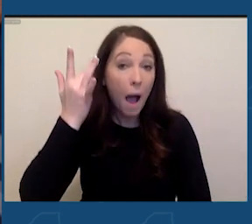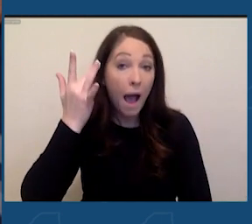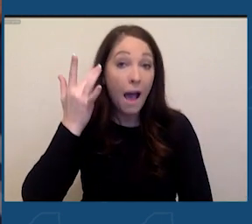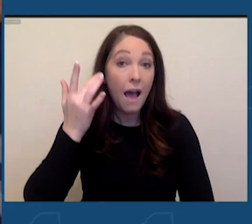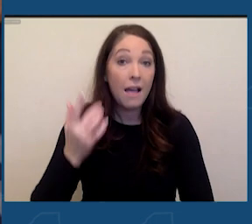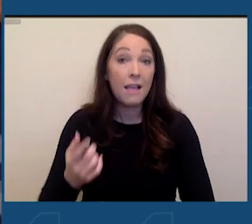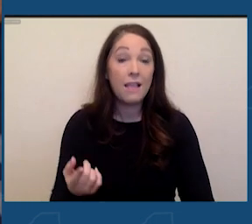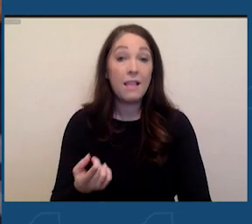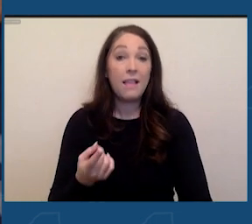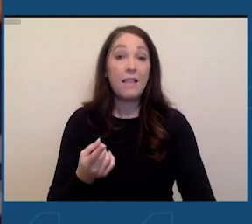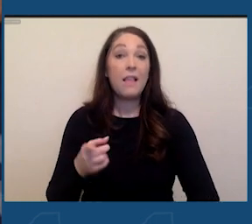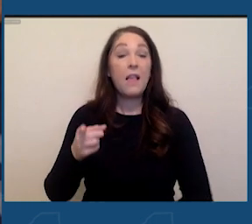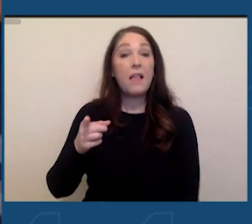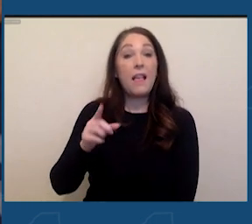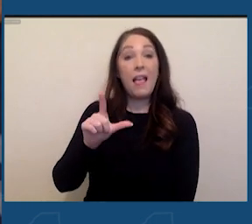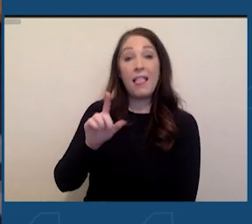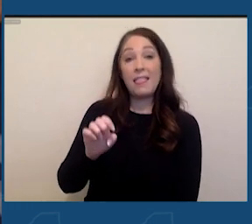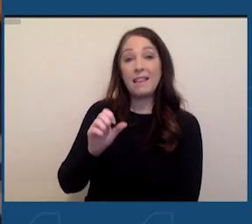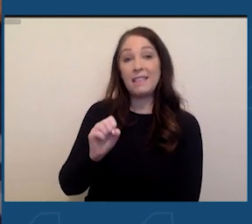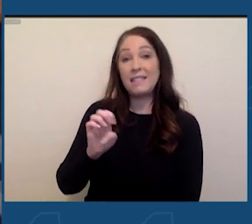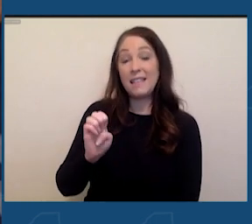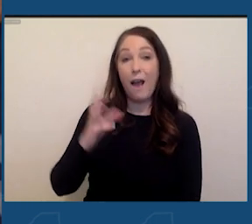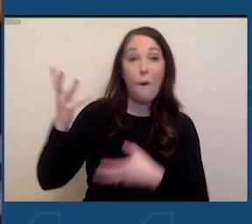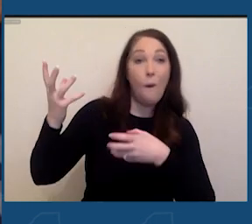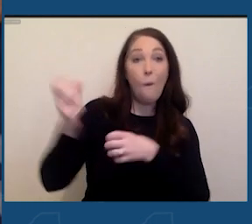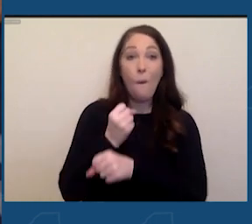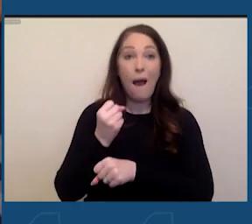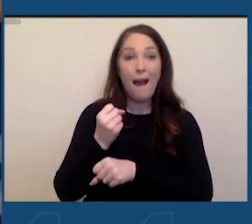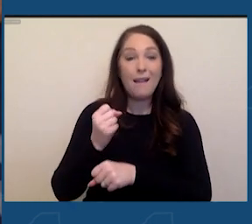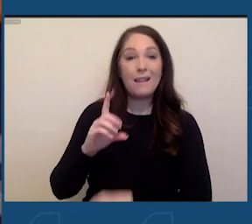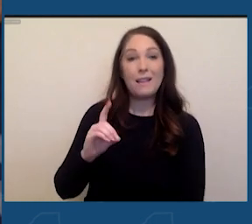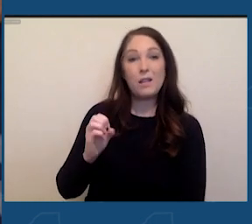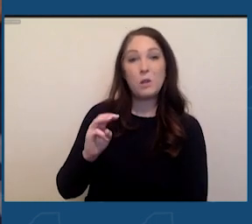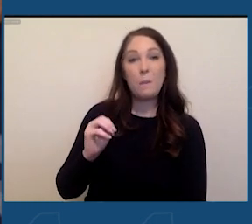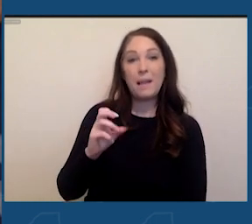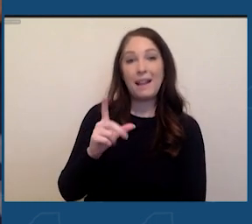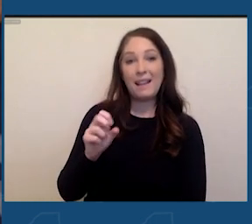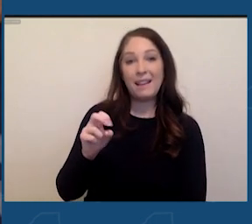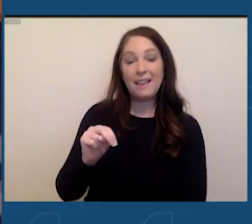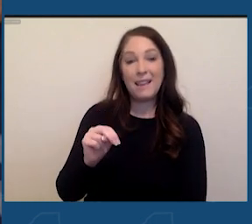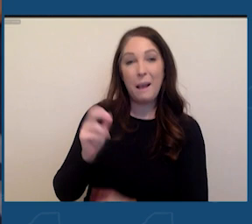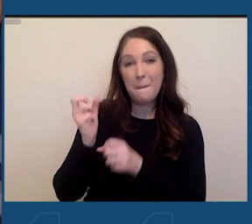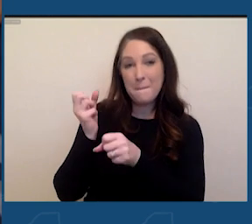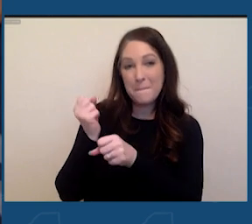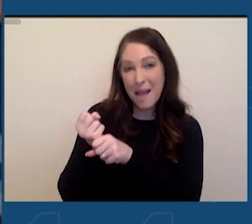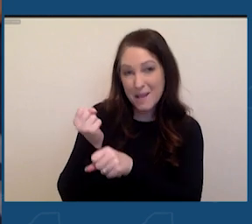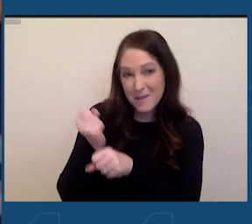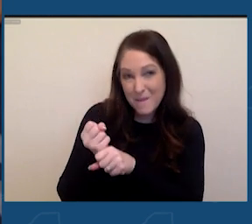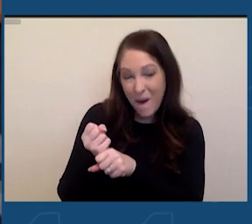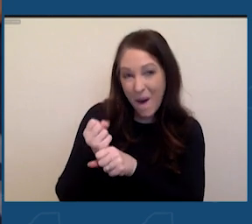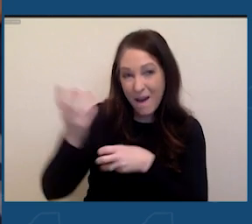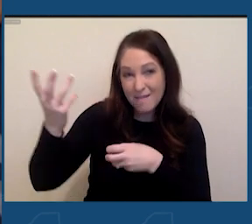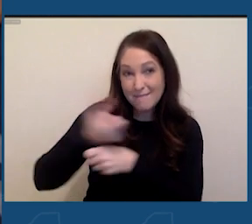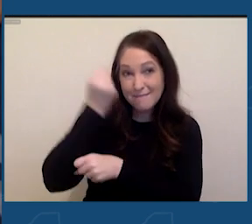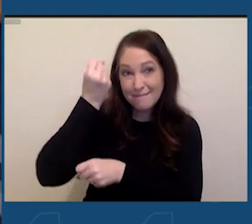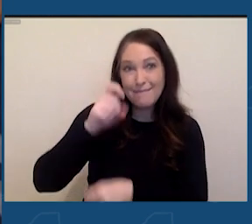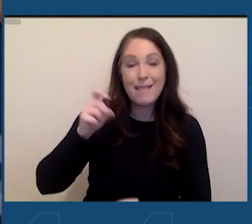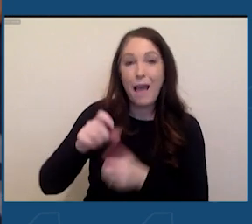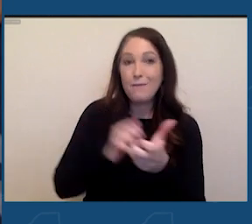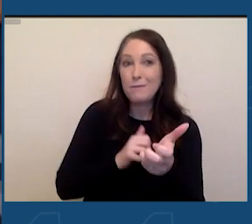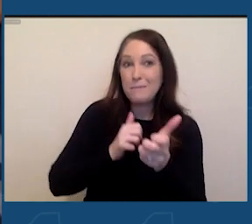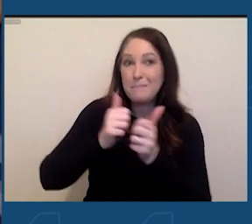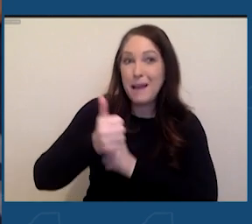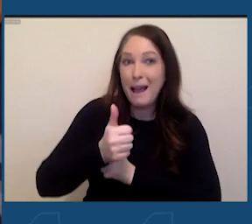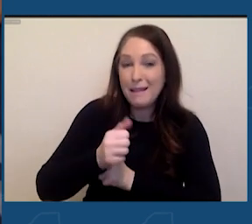the Dominican Baseball League championship. We're very happy for him. They got to get past Mayagüez in the Caribbean series,